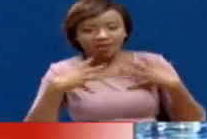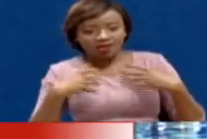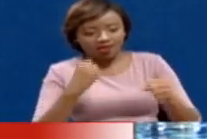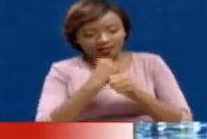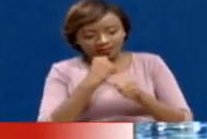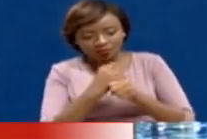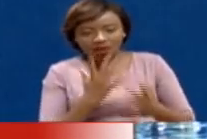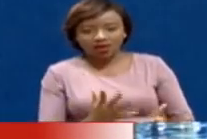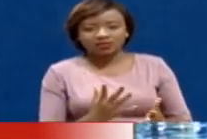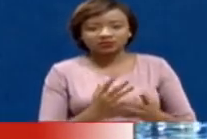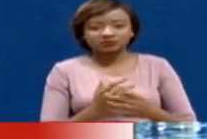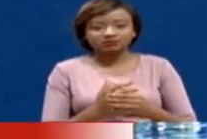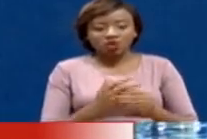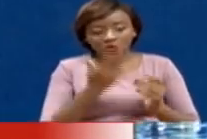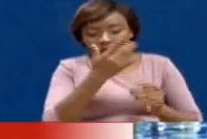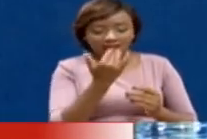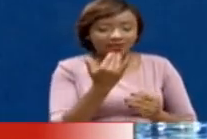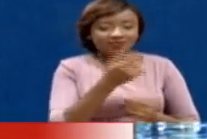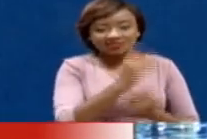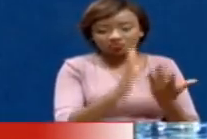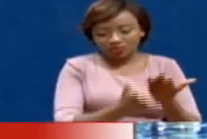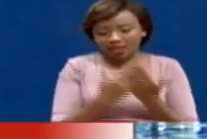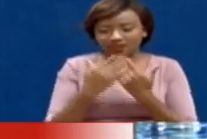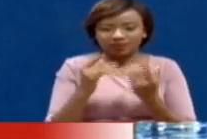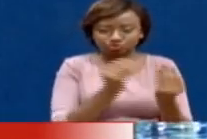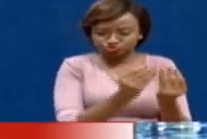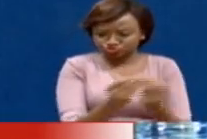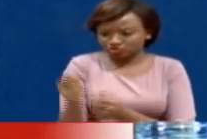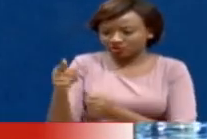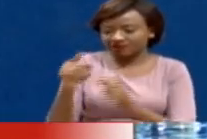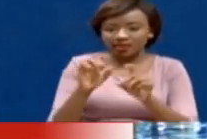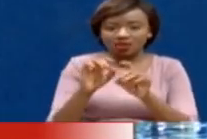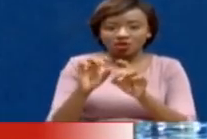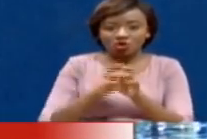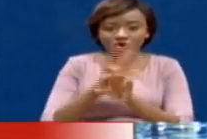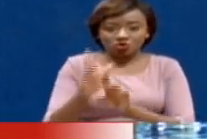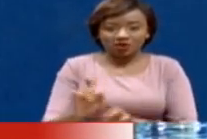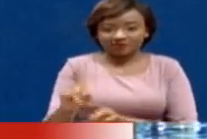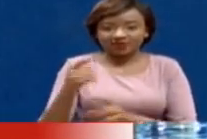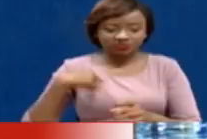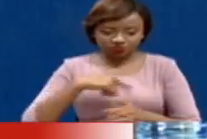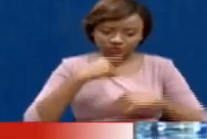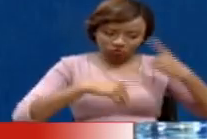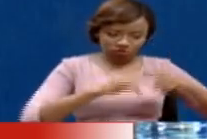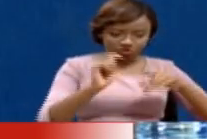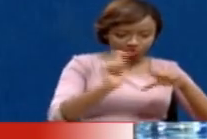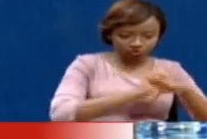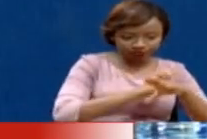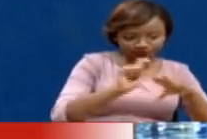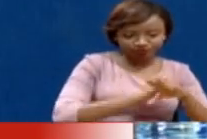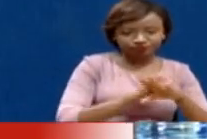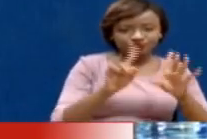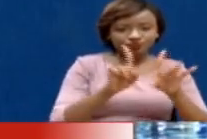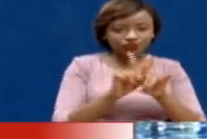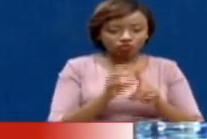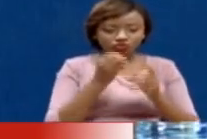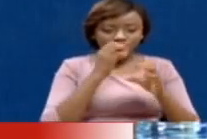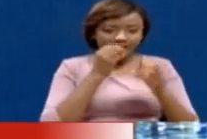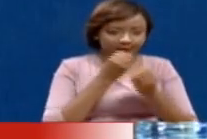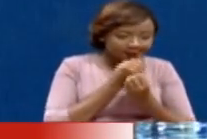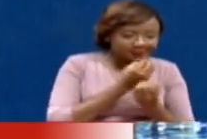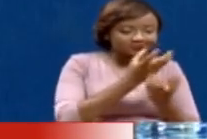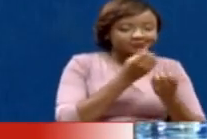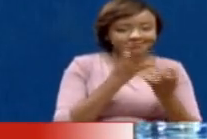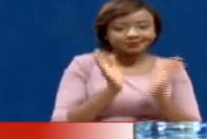frontline soldiers in the fight against COVID-19. Of course, we continue to pass risk communication messages